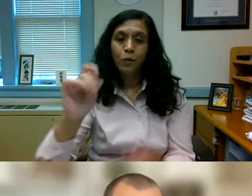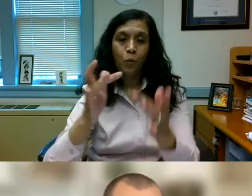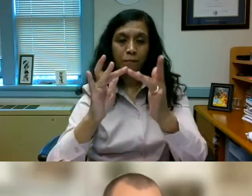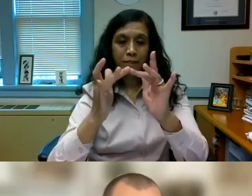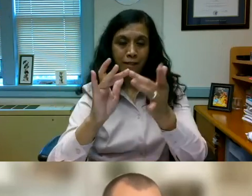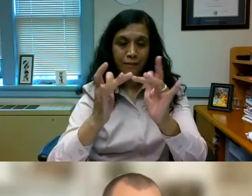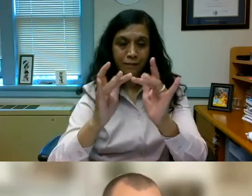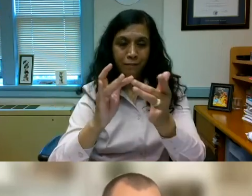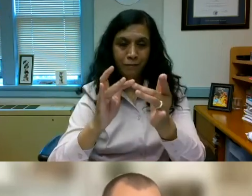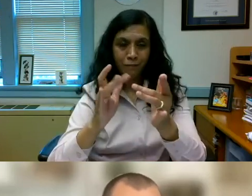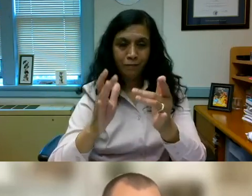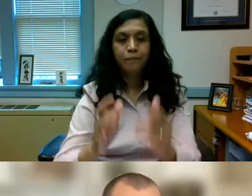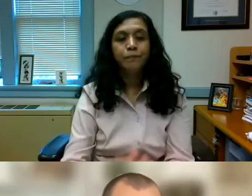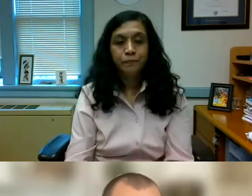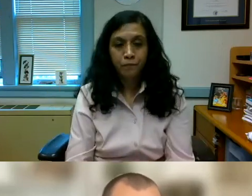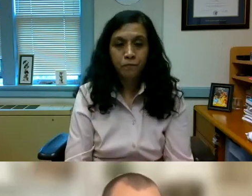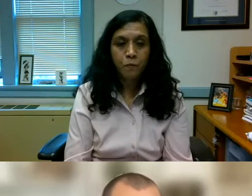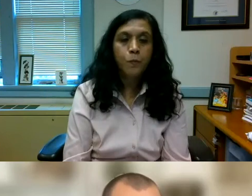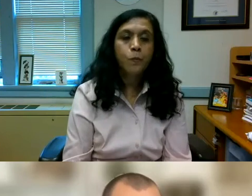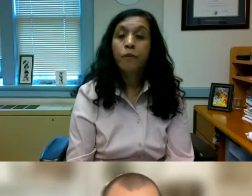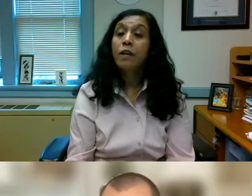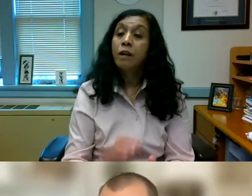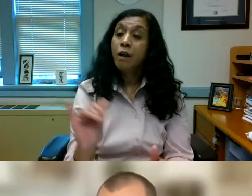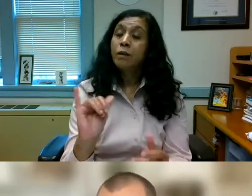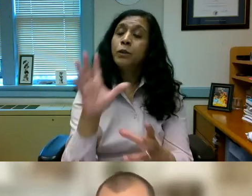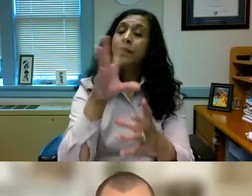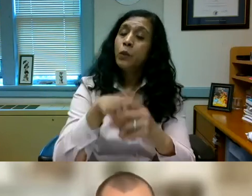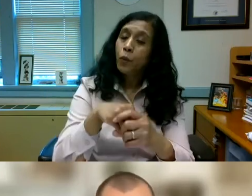And we'll add their toolkit website.